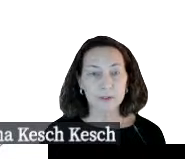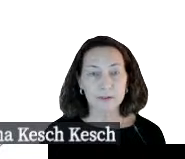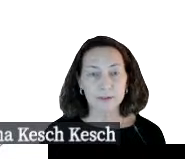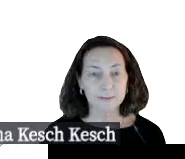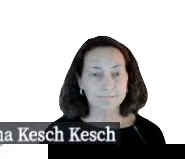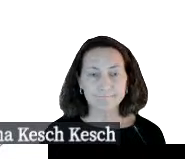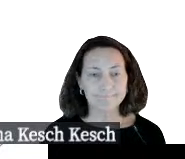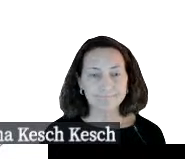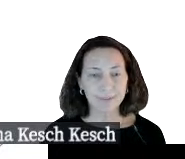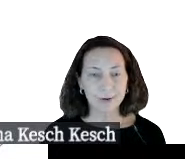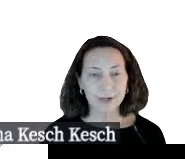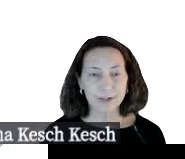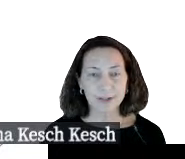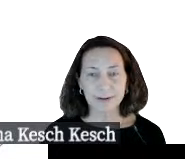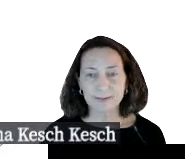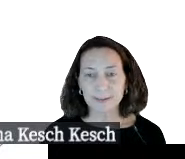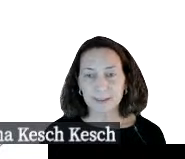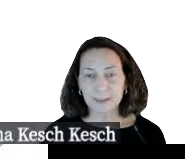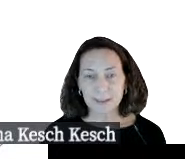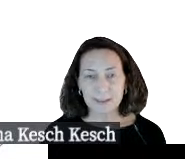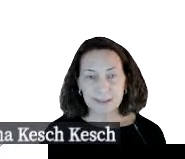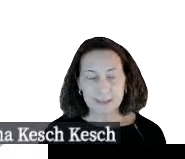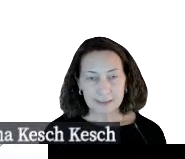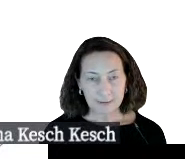think we just did a correction there.